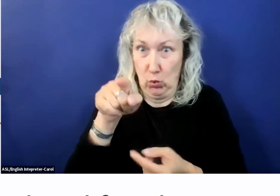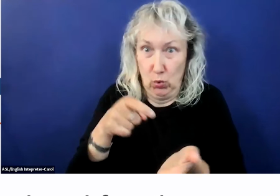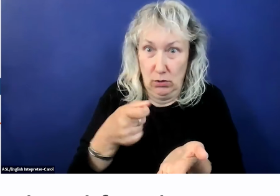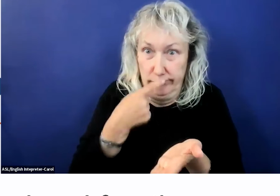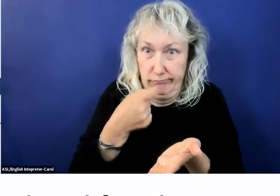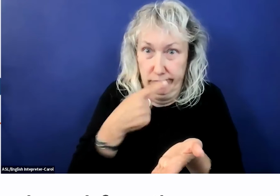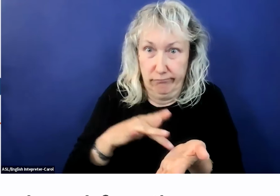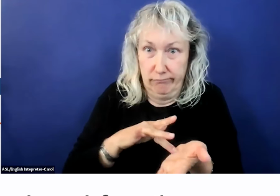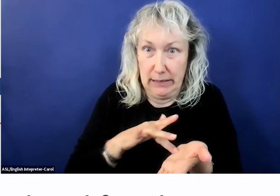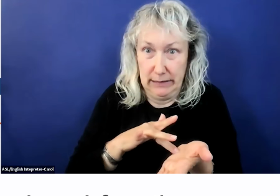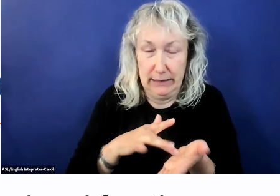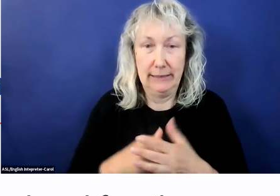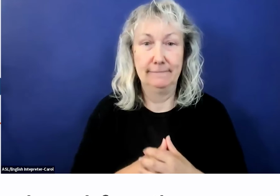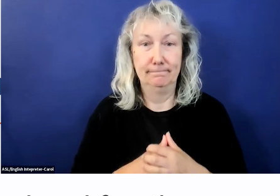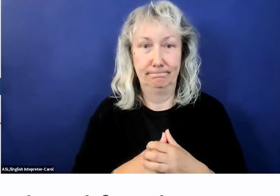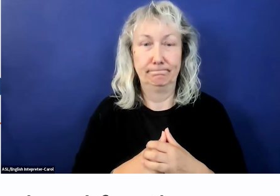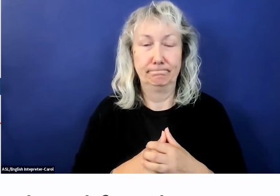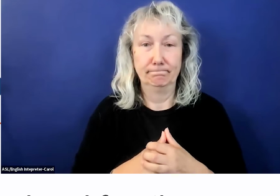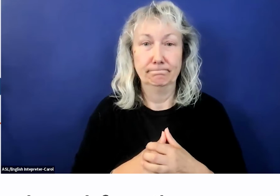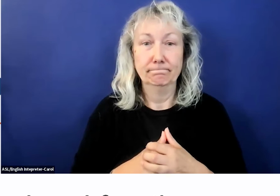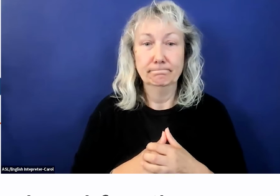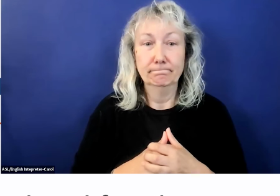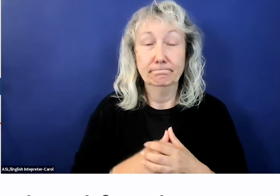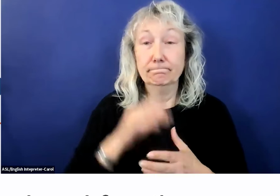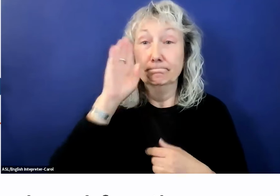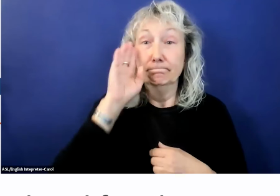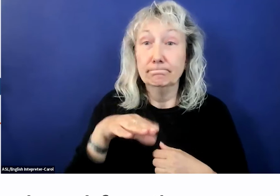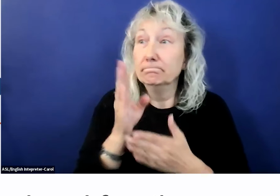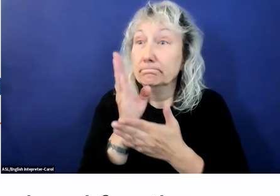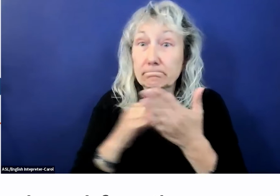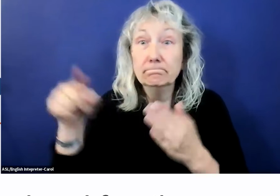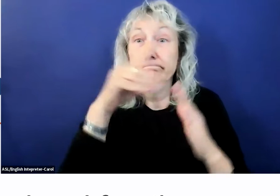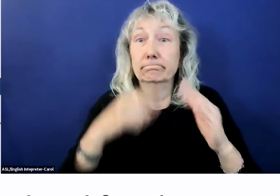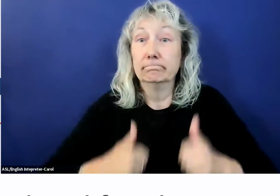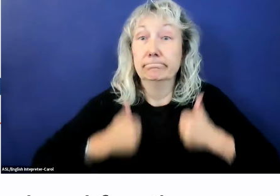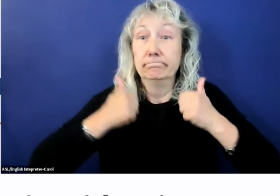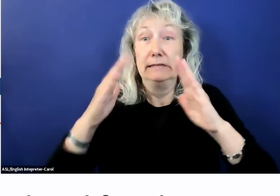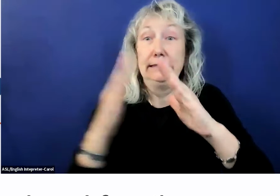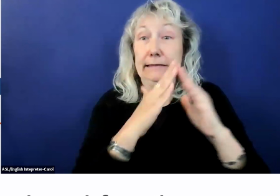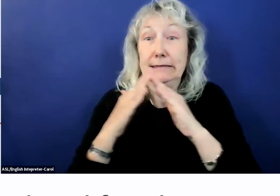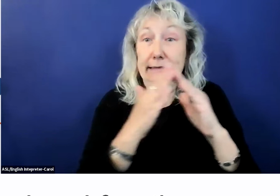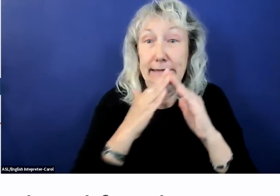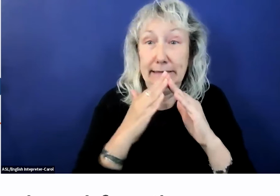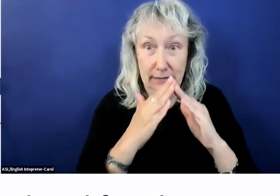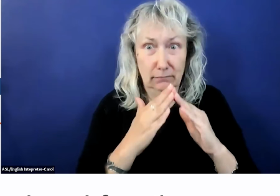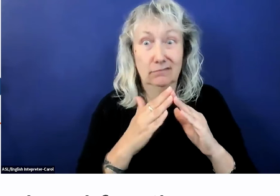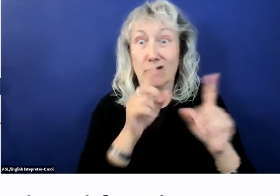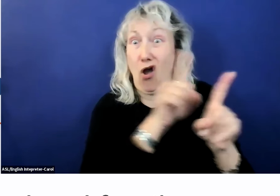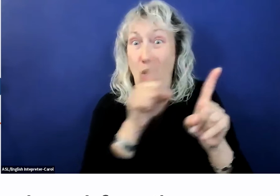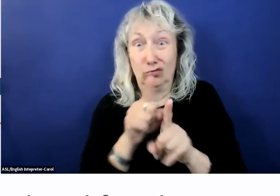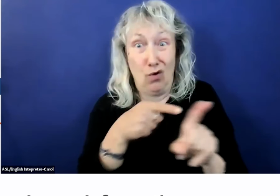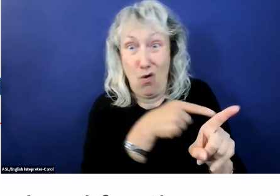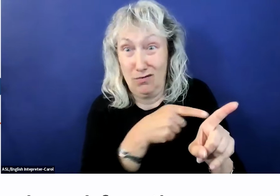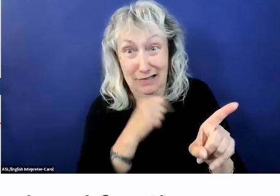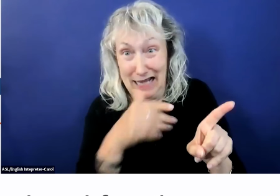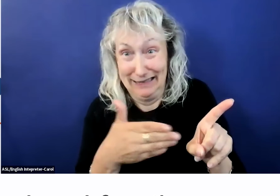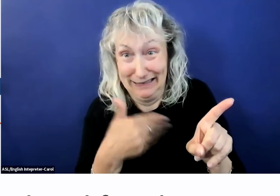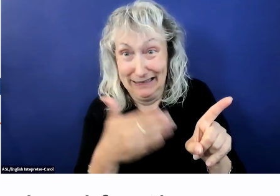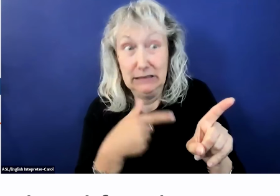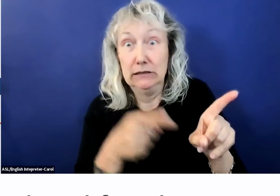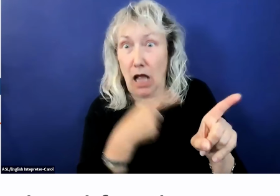preparedness goals. Many of you live in urban environments. These can also present their own challenges with